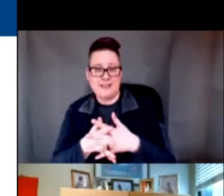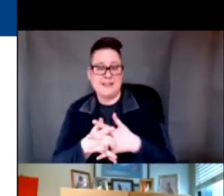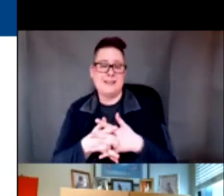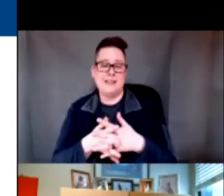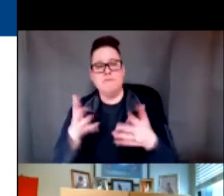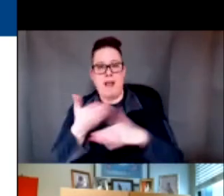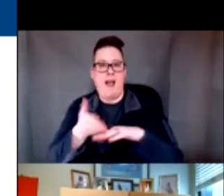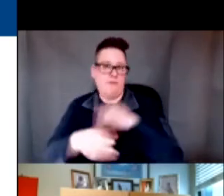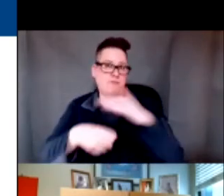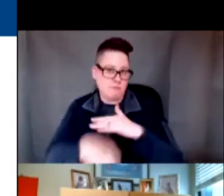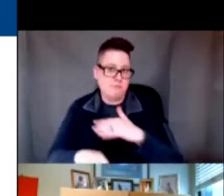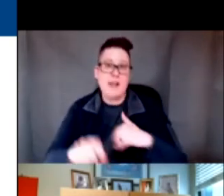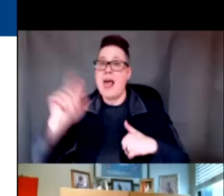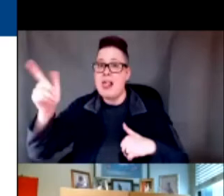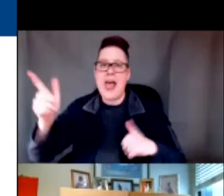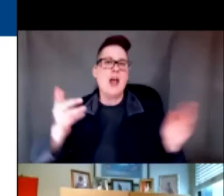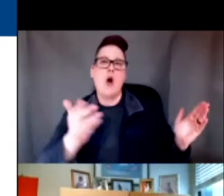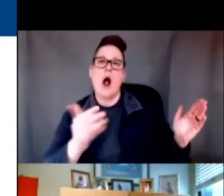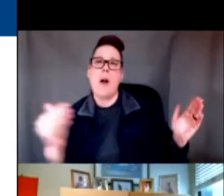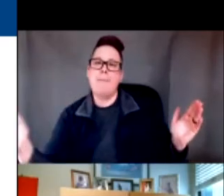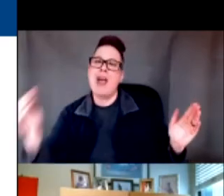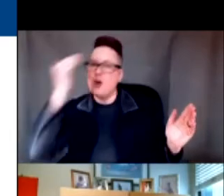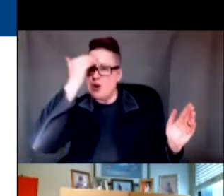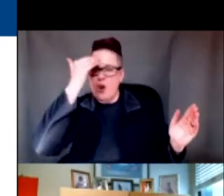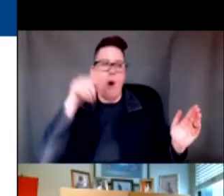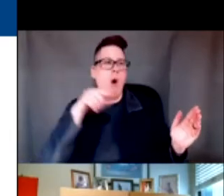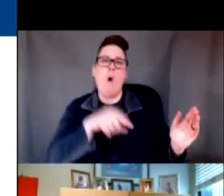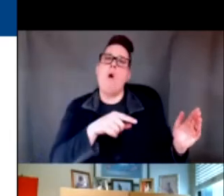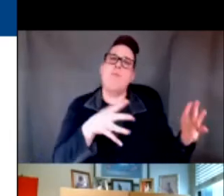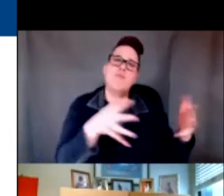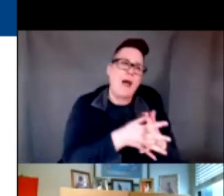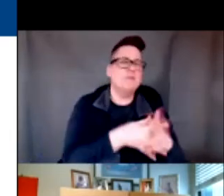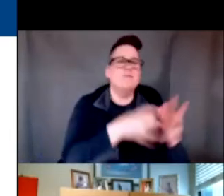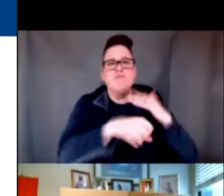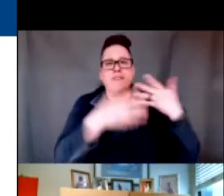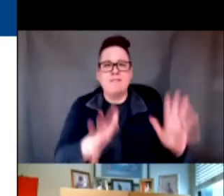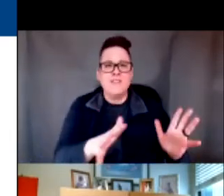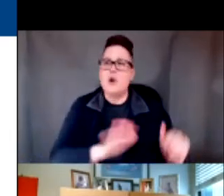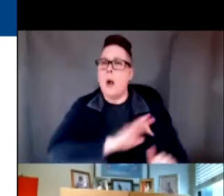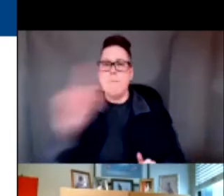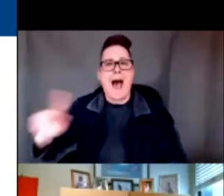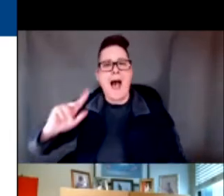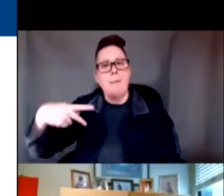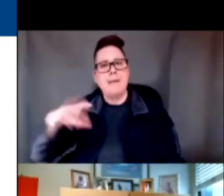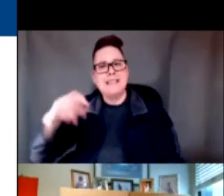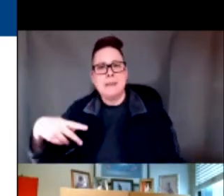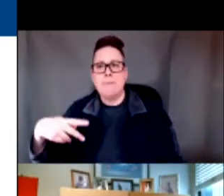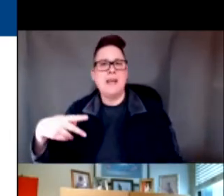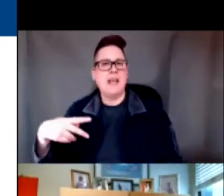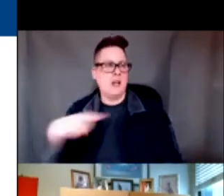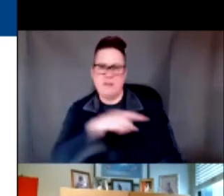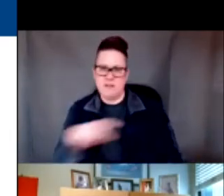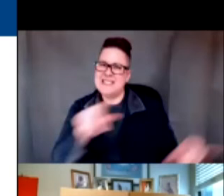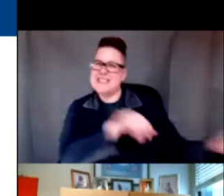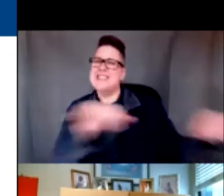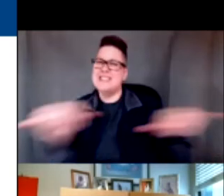results when patients typically return to their primary care provider for depression and anxiety treatment or management. The second reason